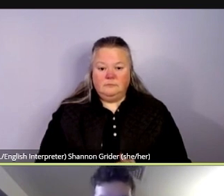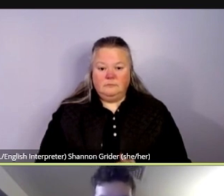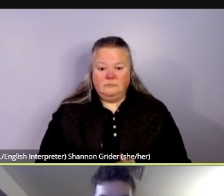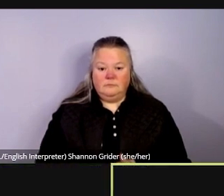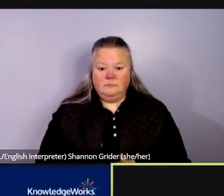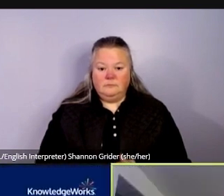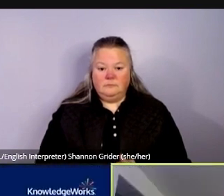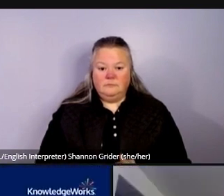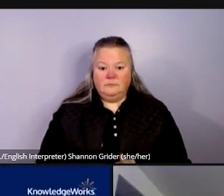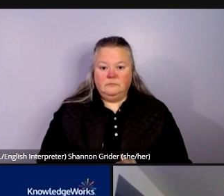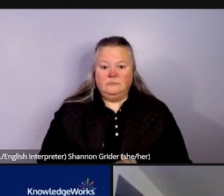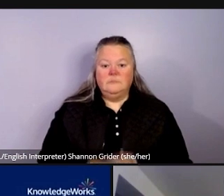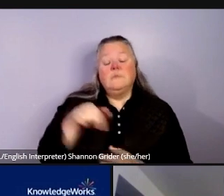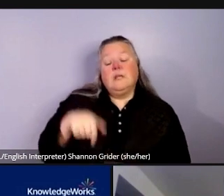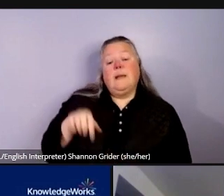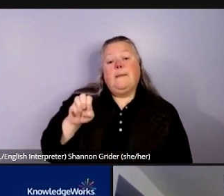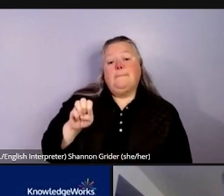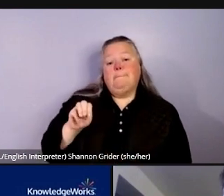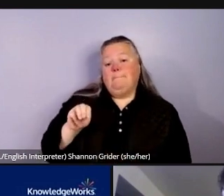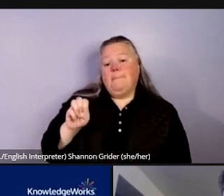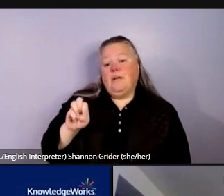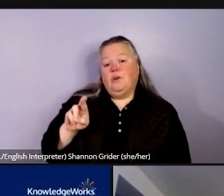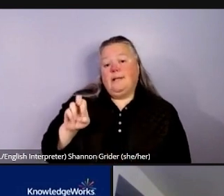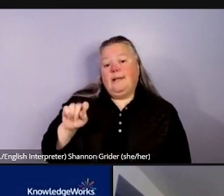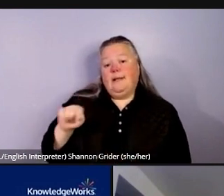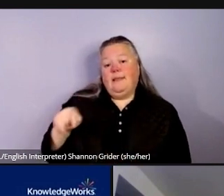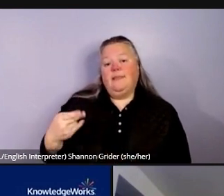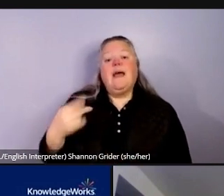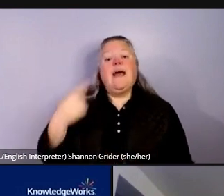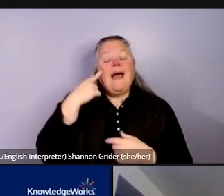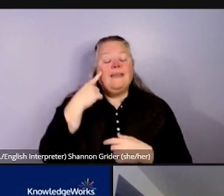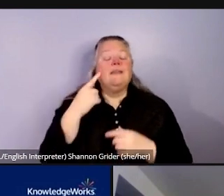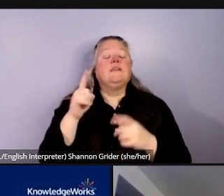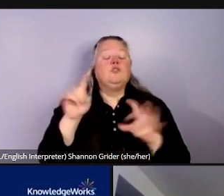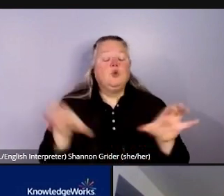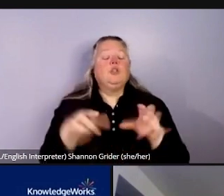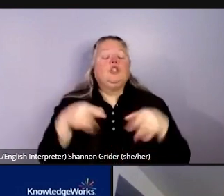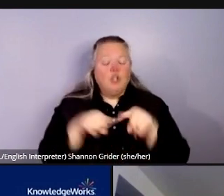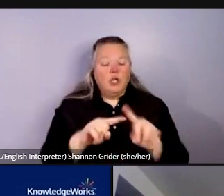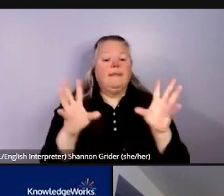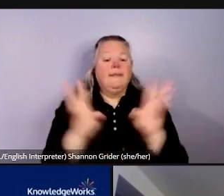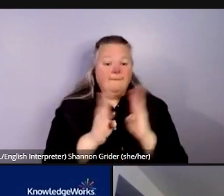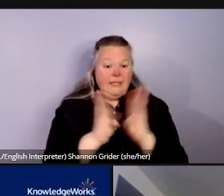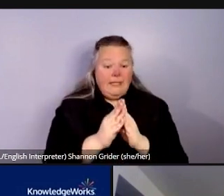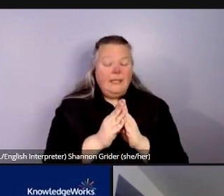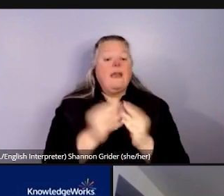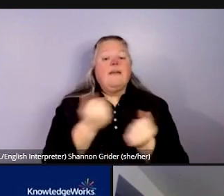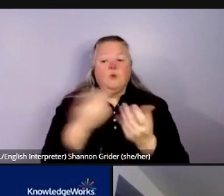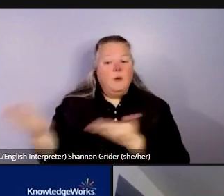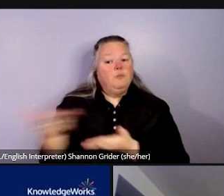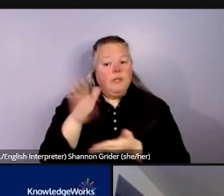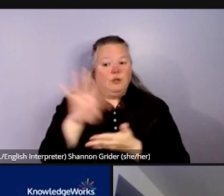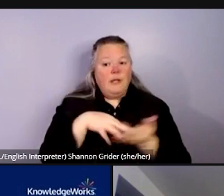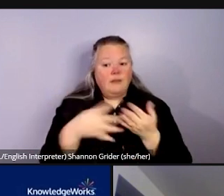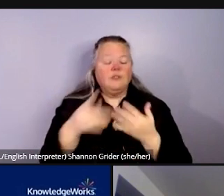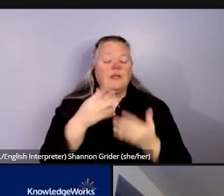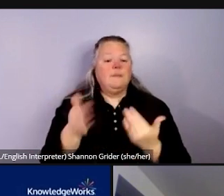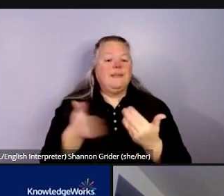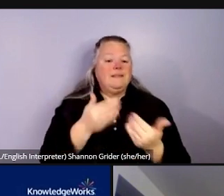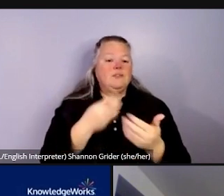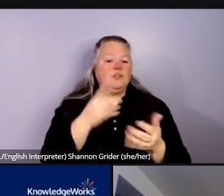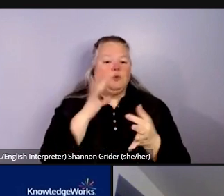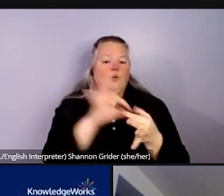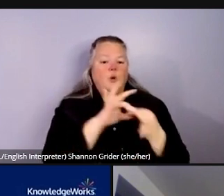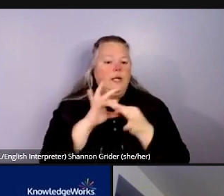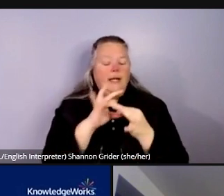debrief meeting? Let's do it during the convening, and everyone bring your calendars, and then we can coordinate schedules in person, which